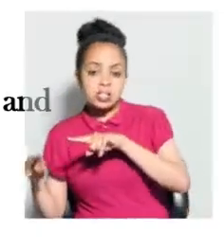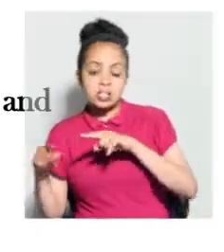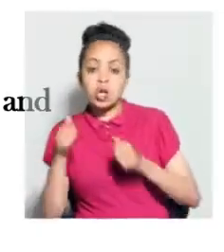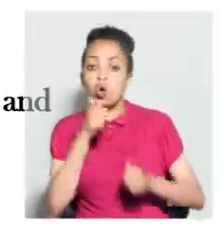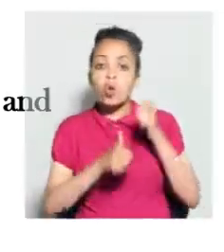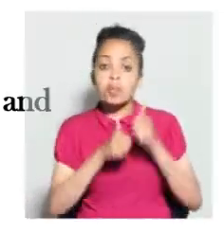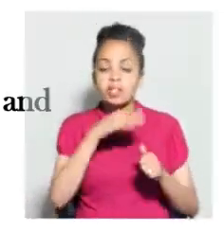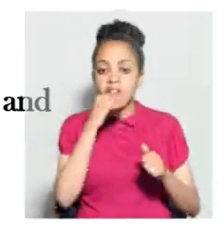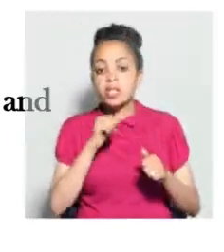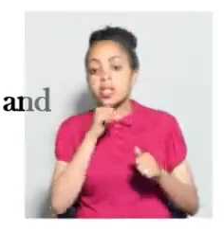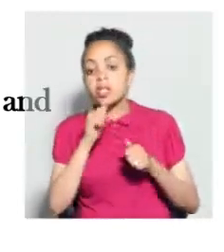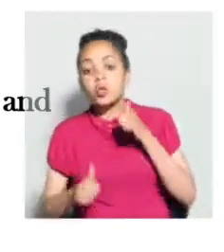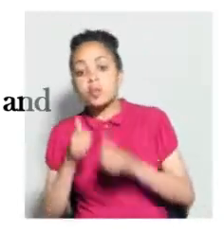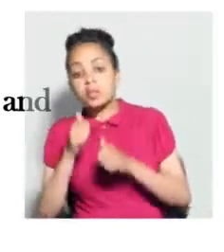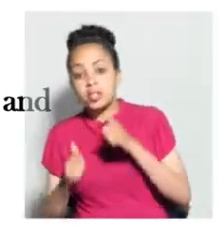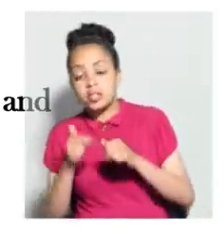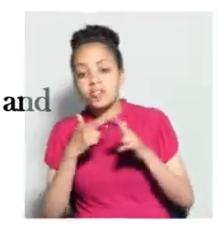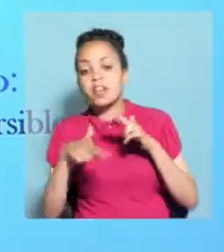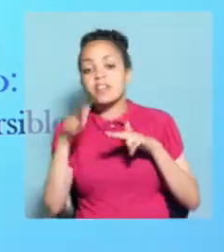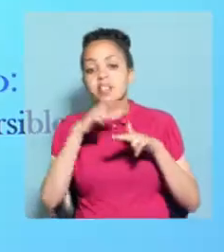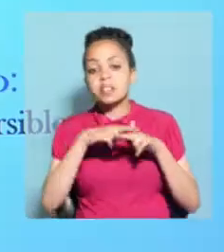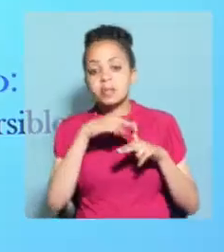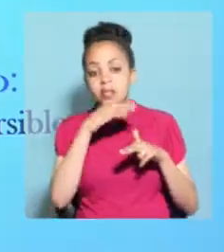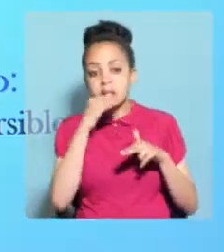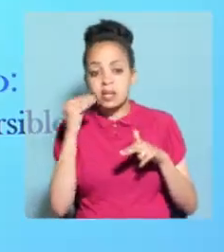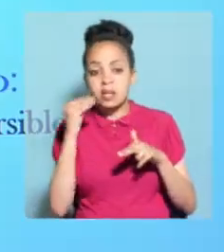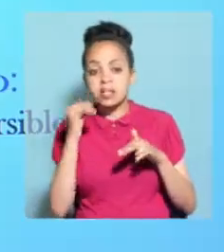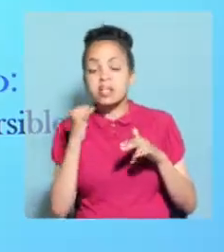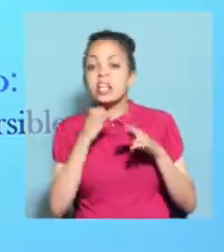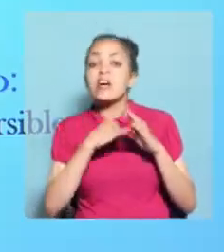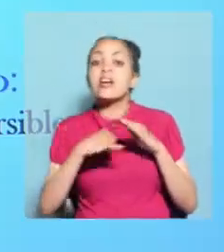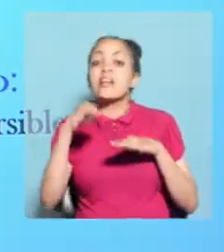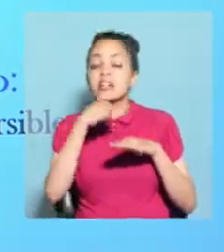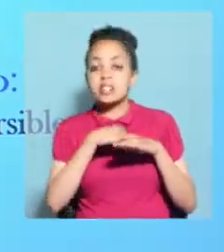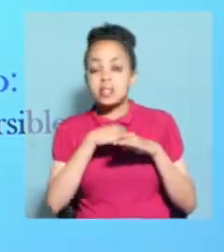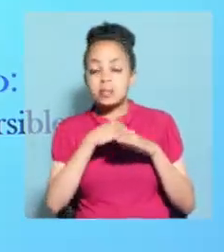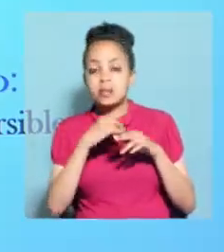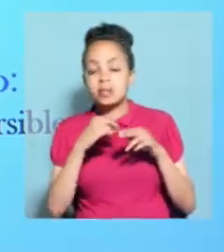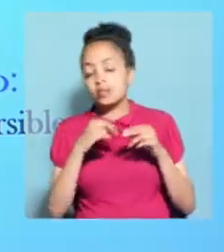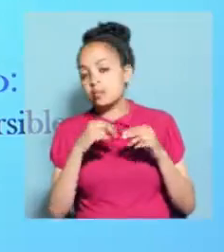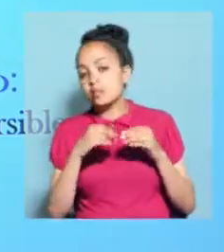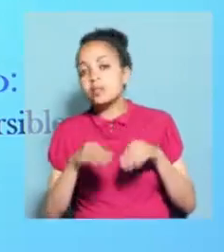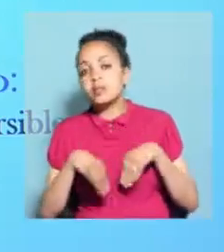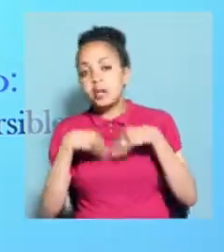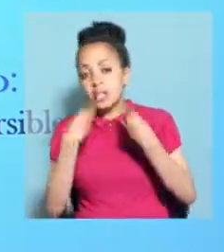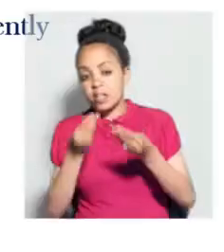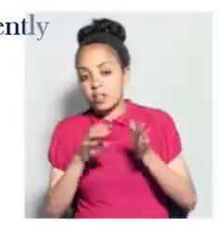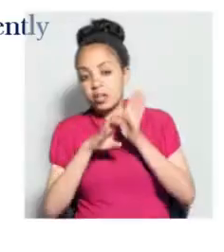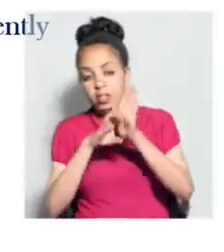competitive, non-competitive reversible, and irreversible inhibitor by giving an